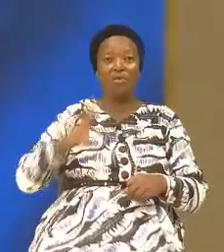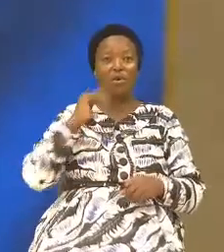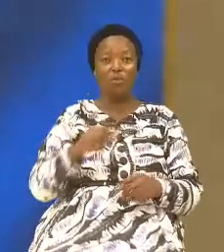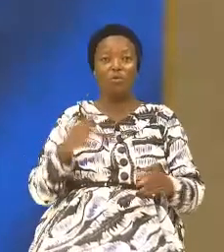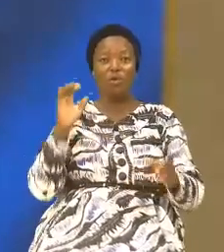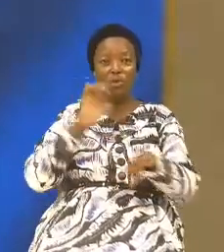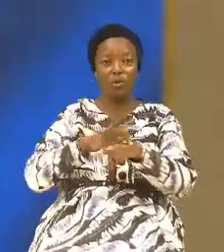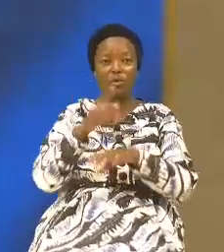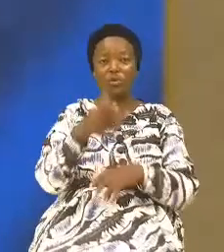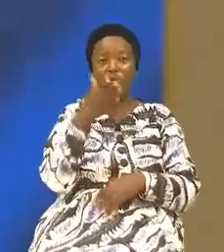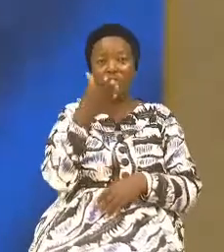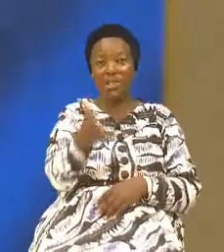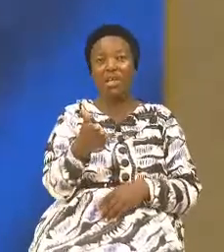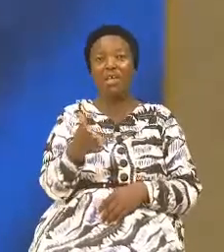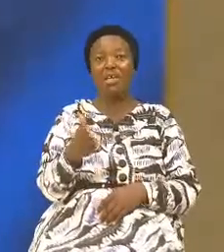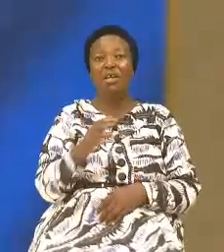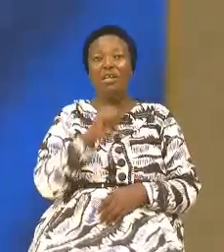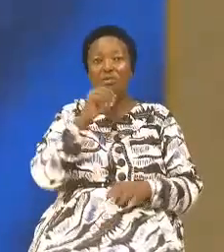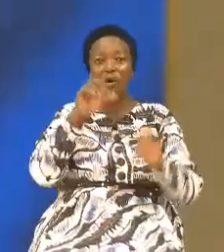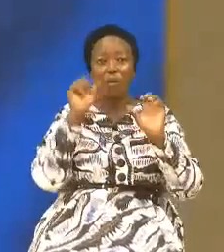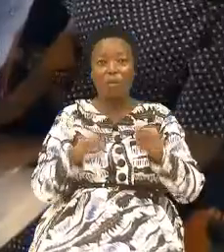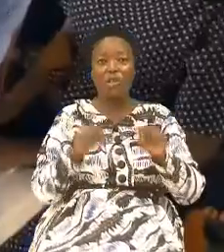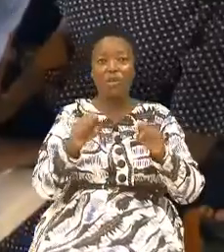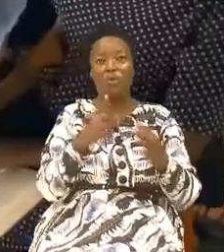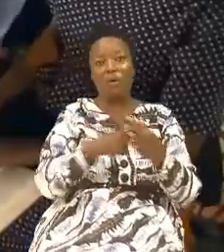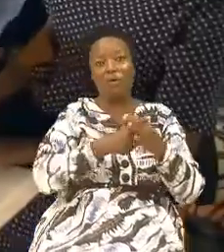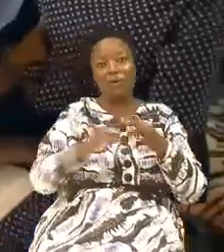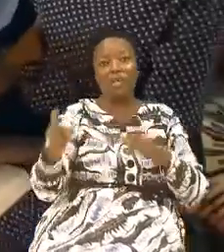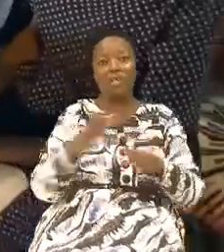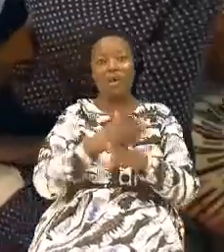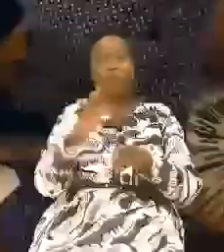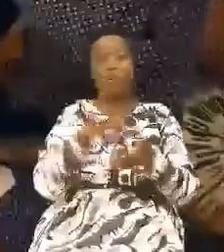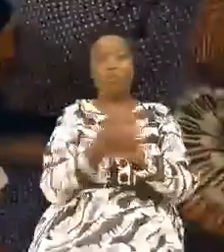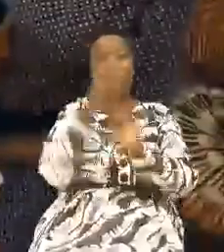there. Impossibilities will vanish away.